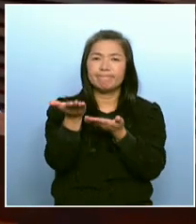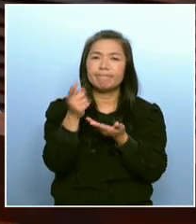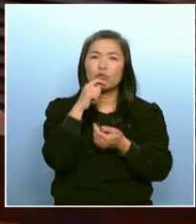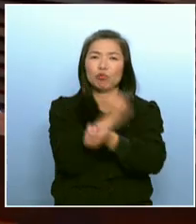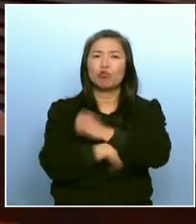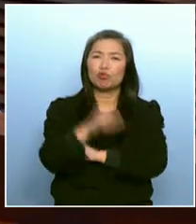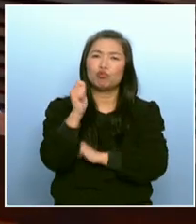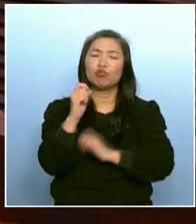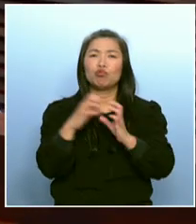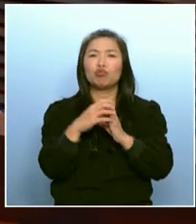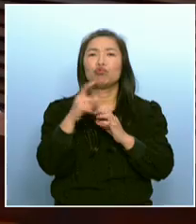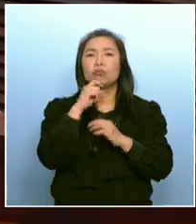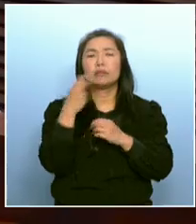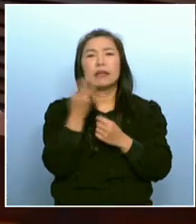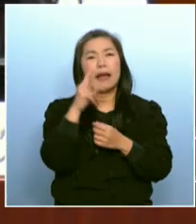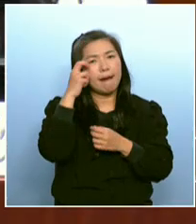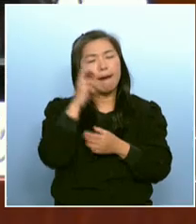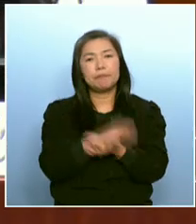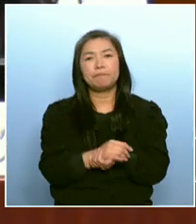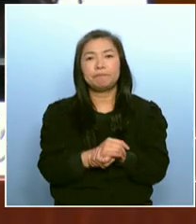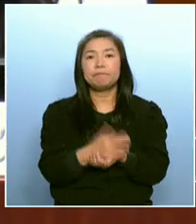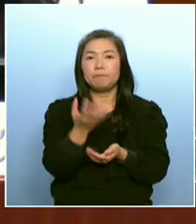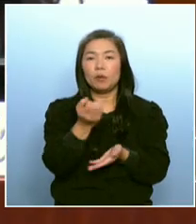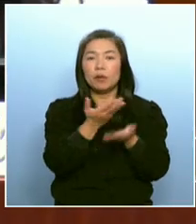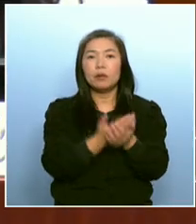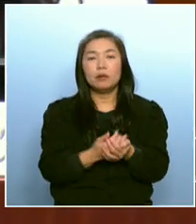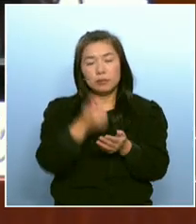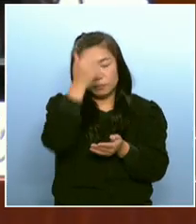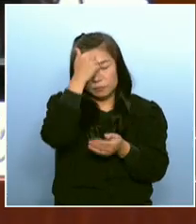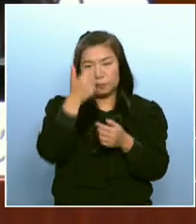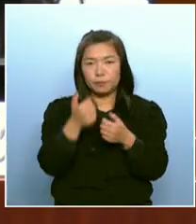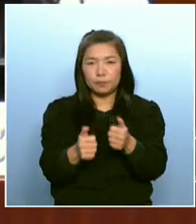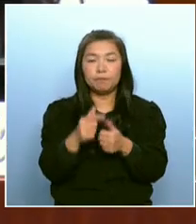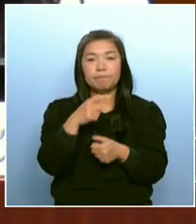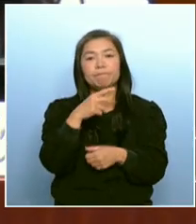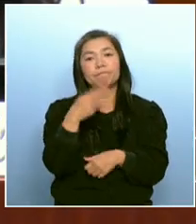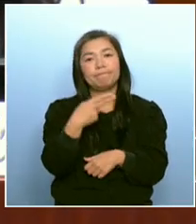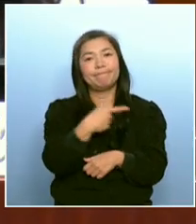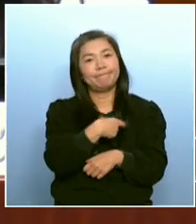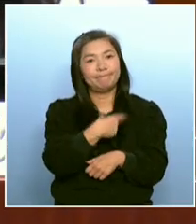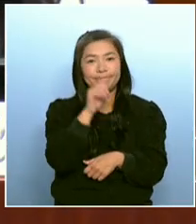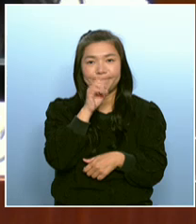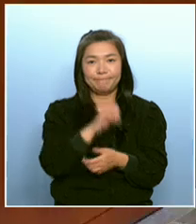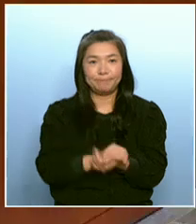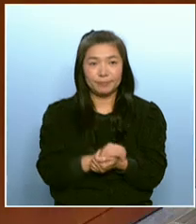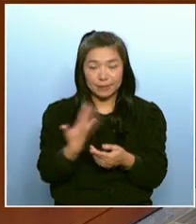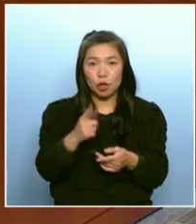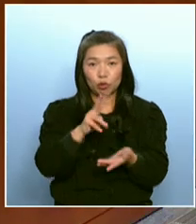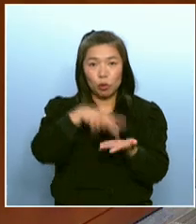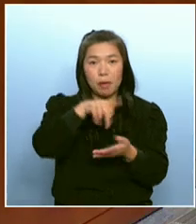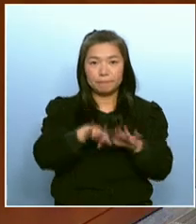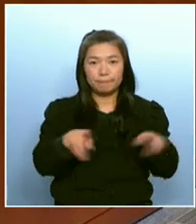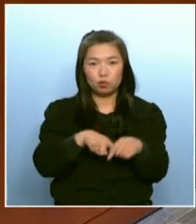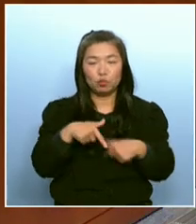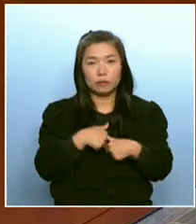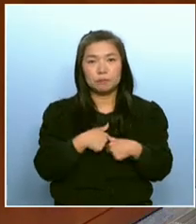while meeting demand in the district? Thank you. Chair. Under Secretary, thank you, Mr. Hong,